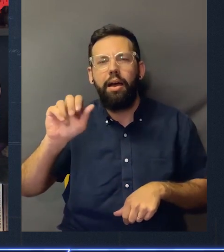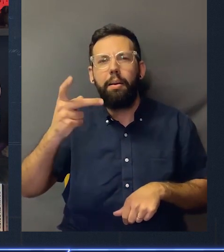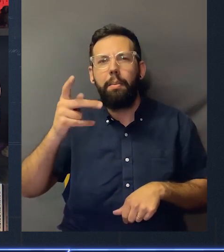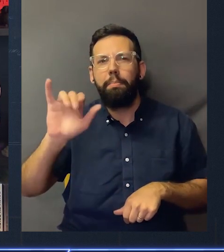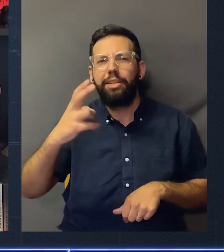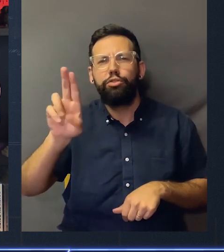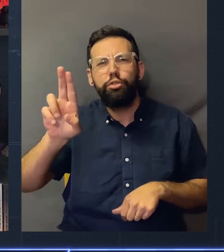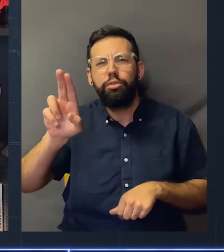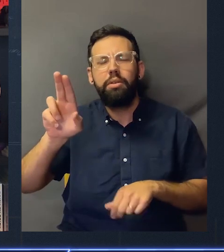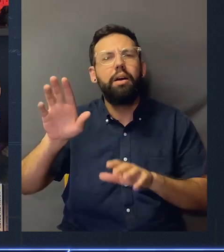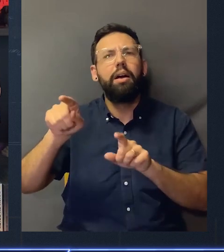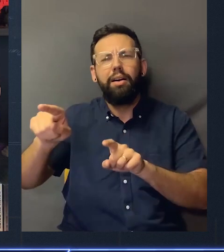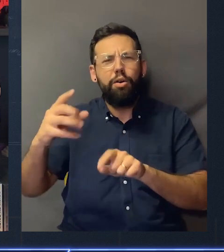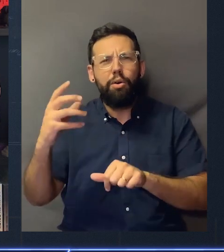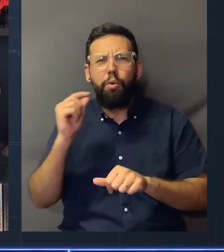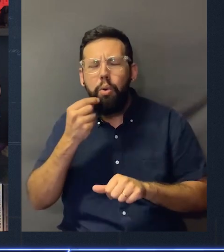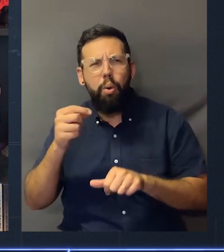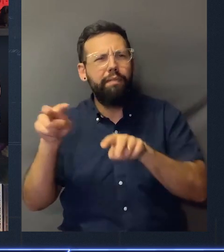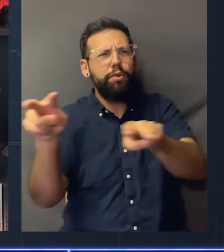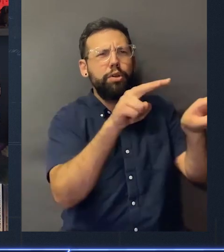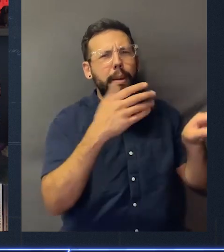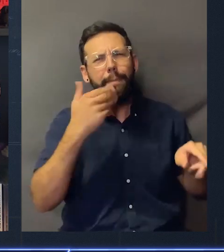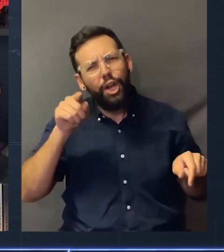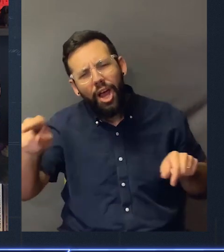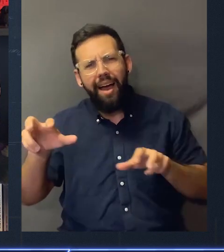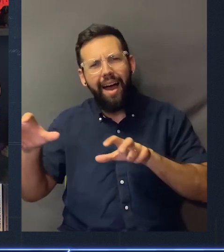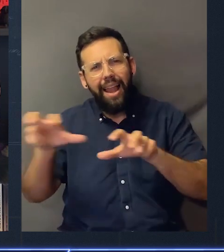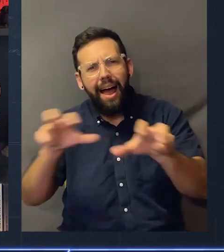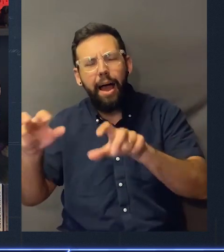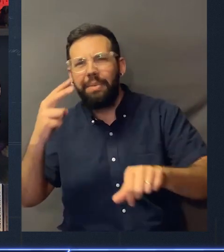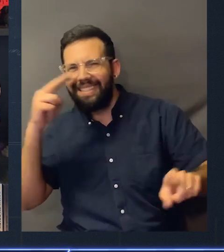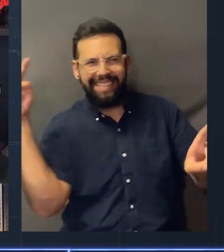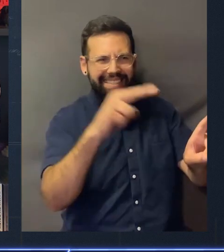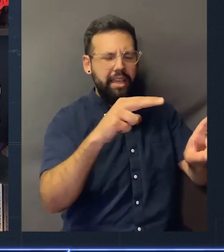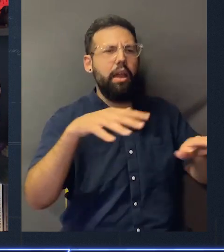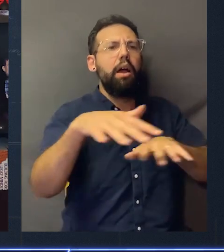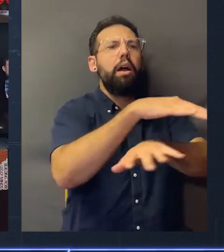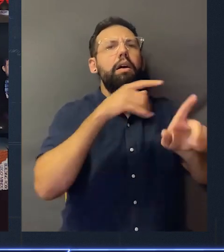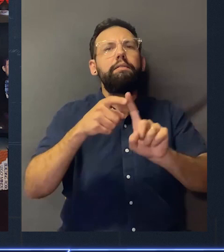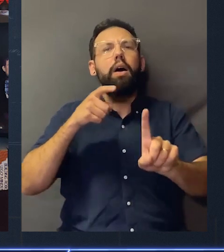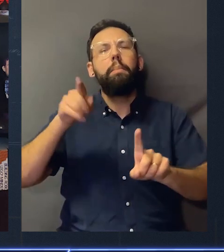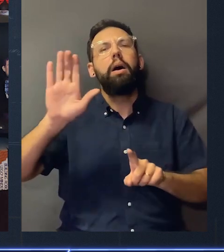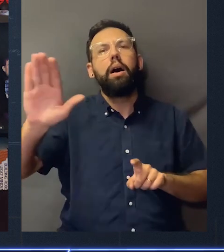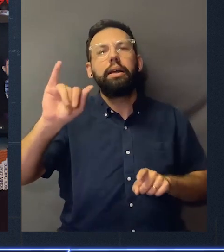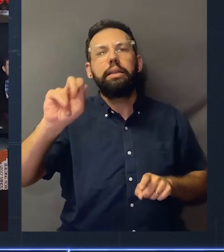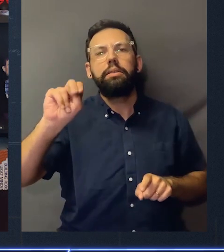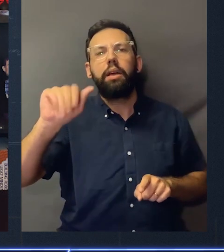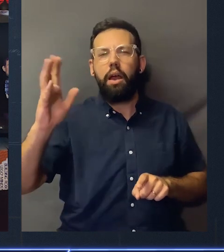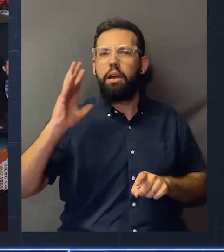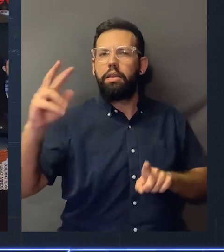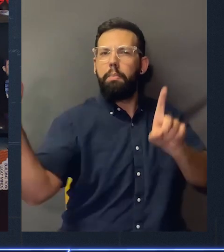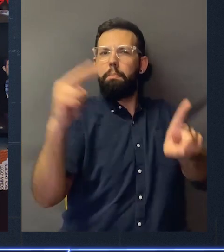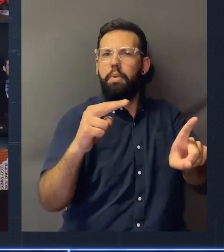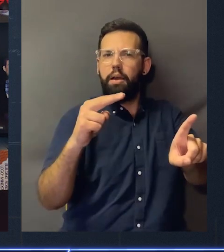really, really cool views, and we should climb it and just enjoy Machu Picchu from the Inca point of view. My fear of heights kicks in, and